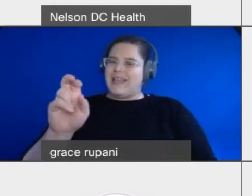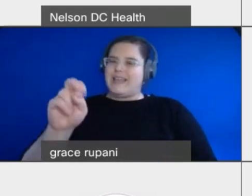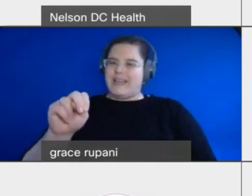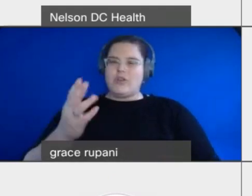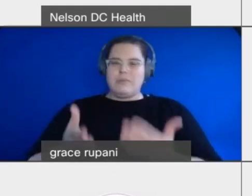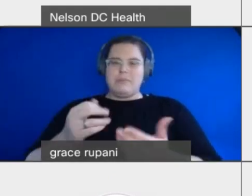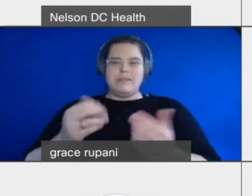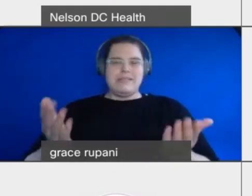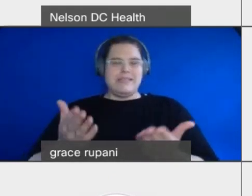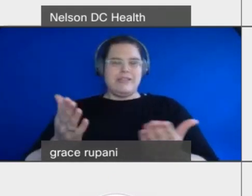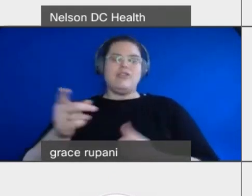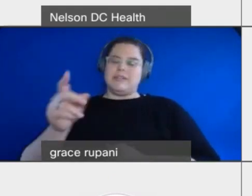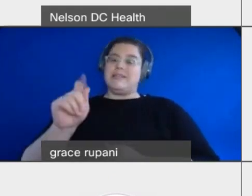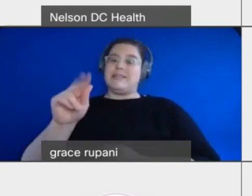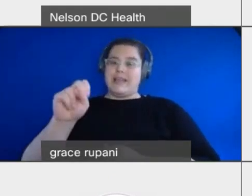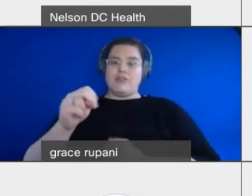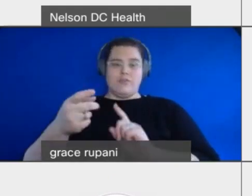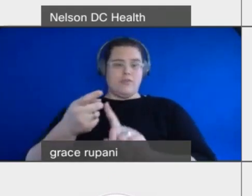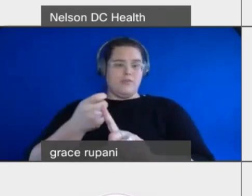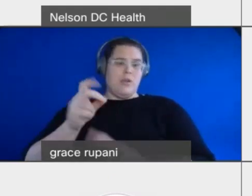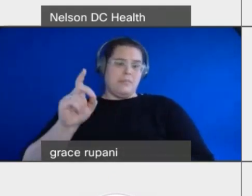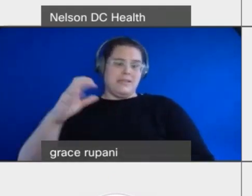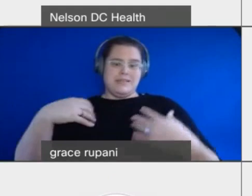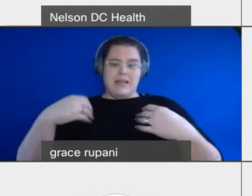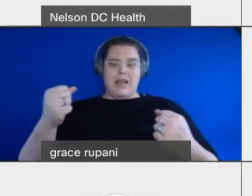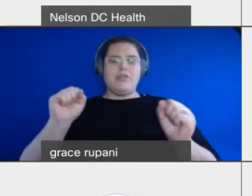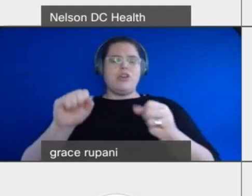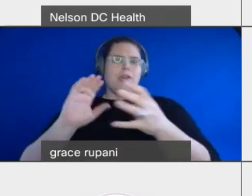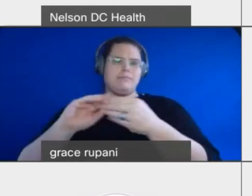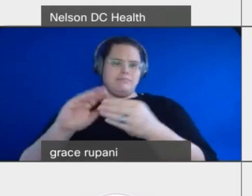more. Karen from DC Health. She might be able to give us more information about this.